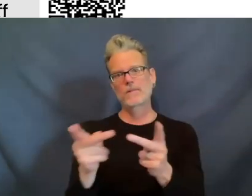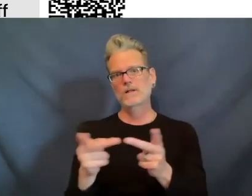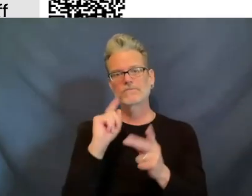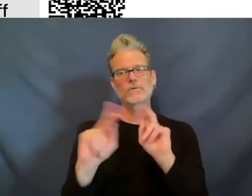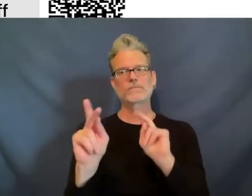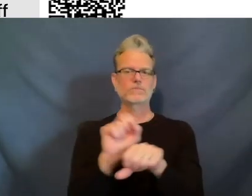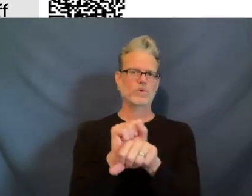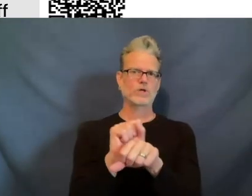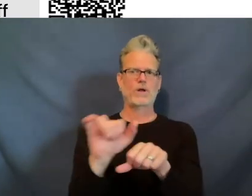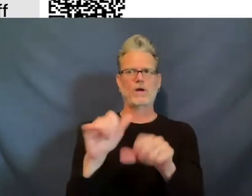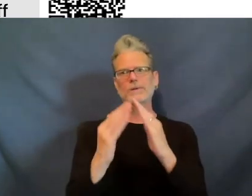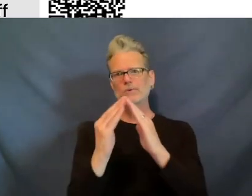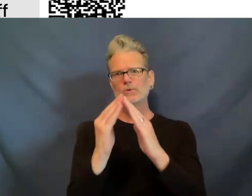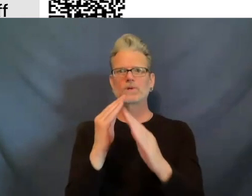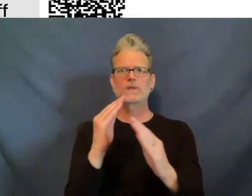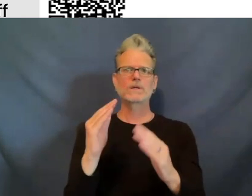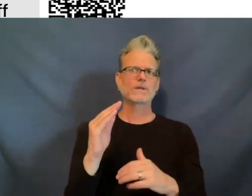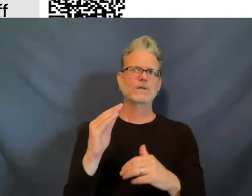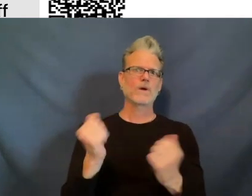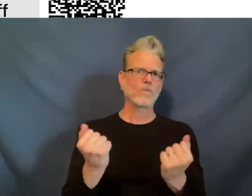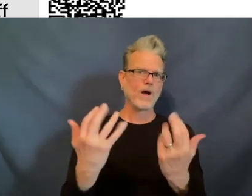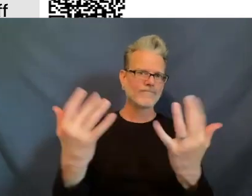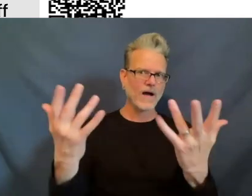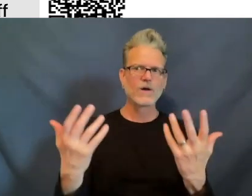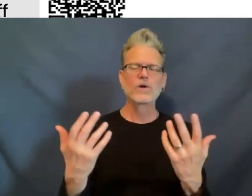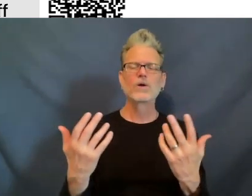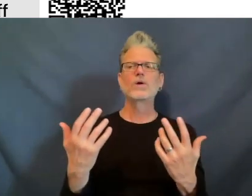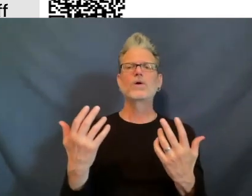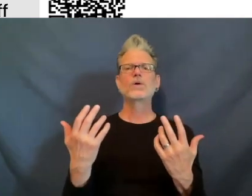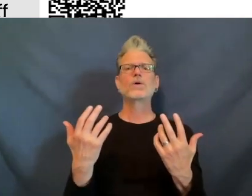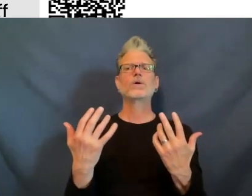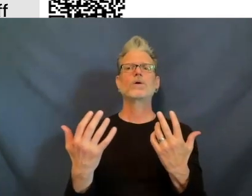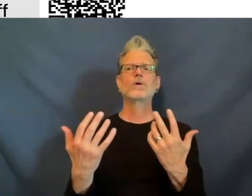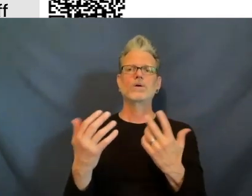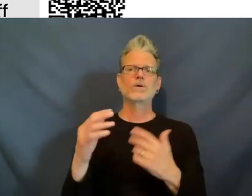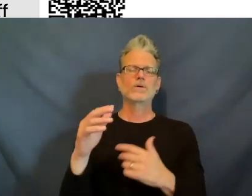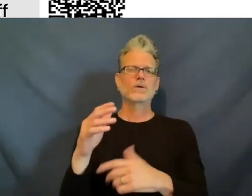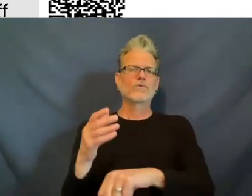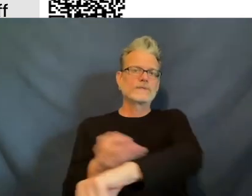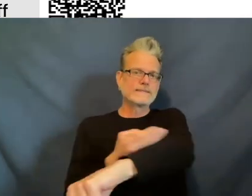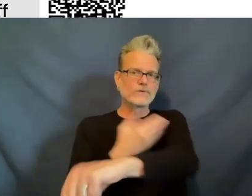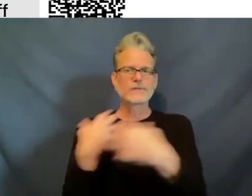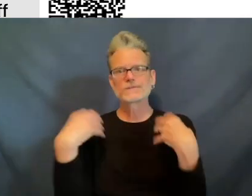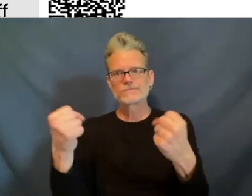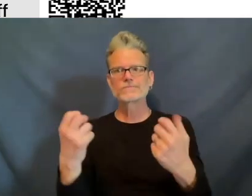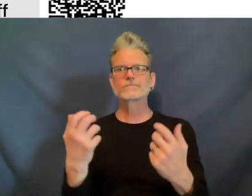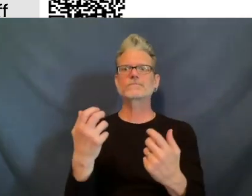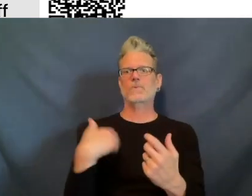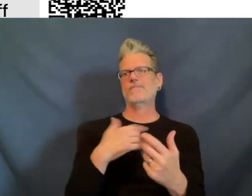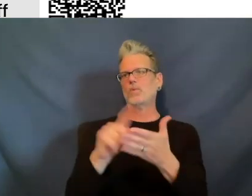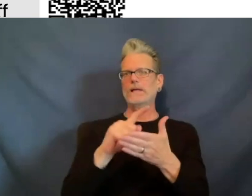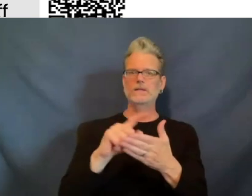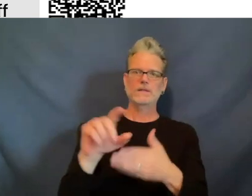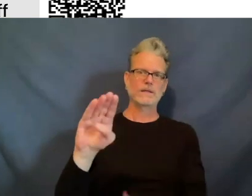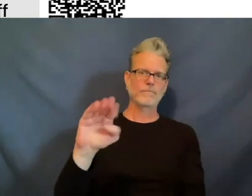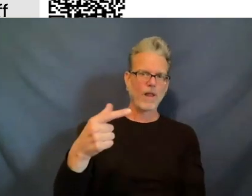aspect of community wildfire resilience and adaptation. We have an awesome member network, a weekly blog that